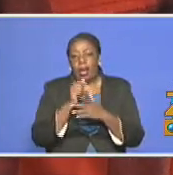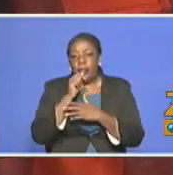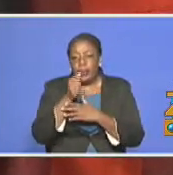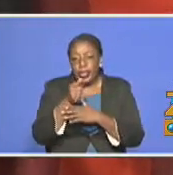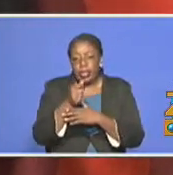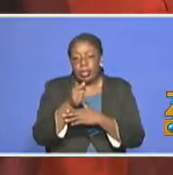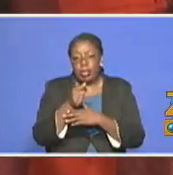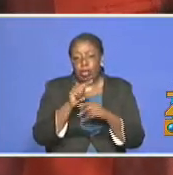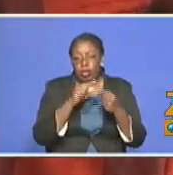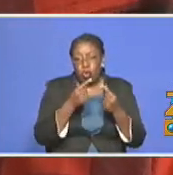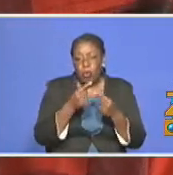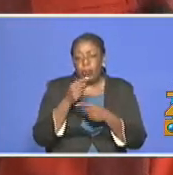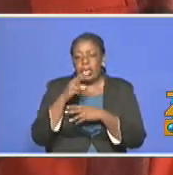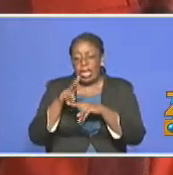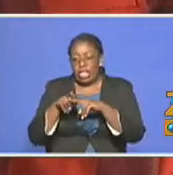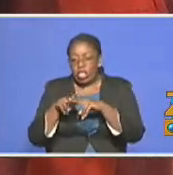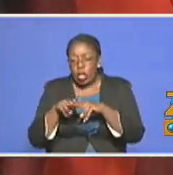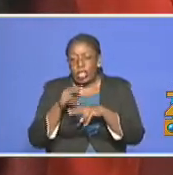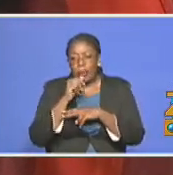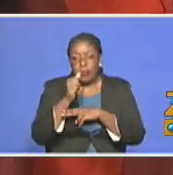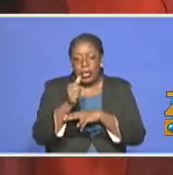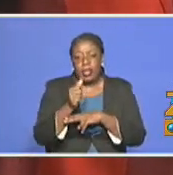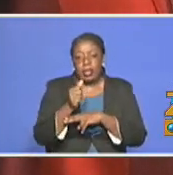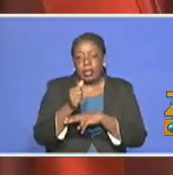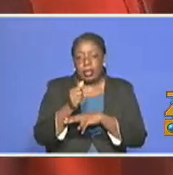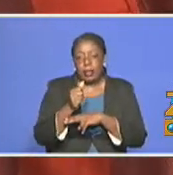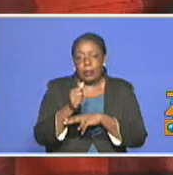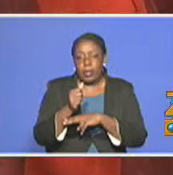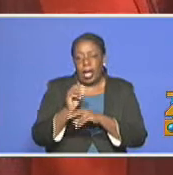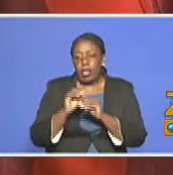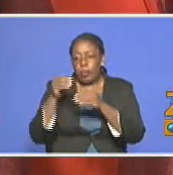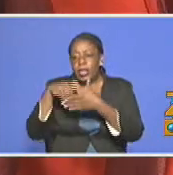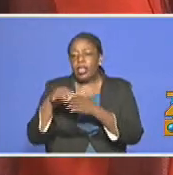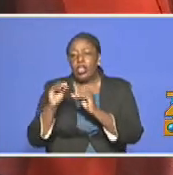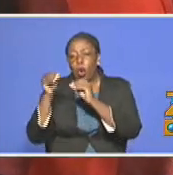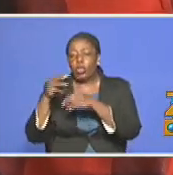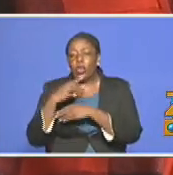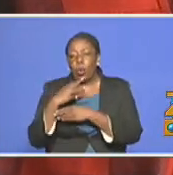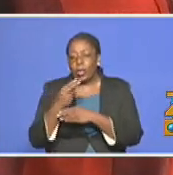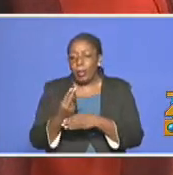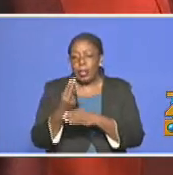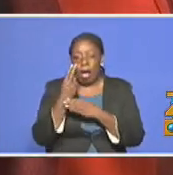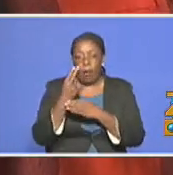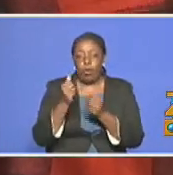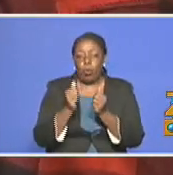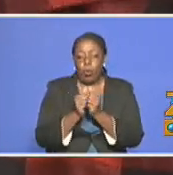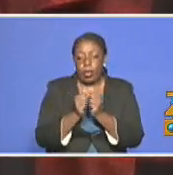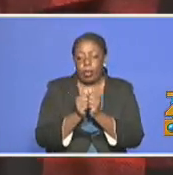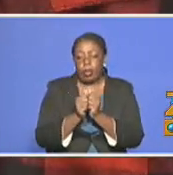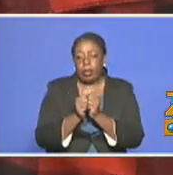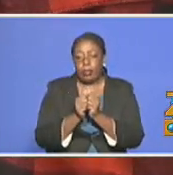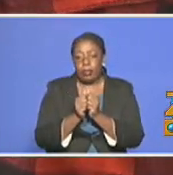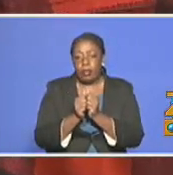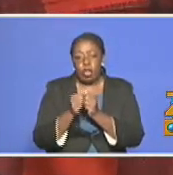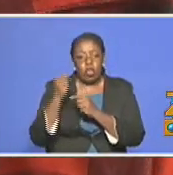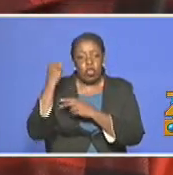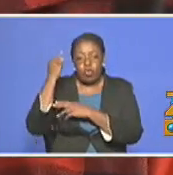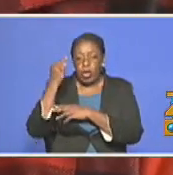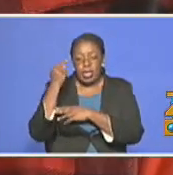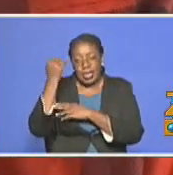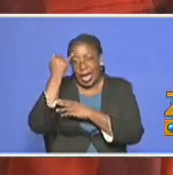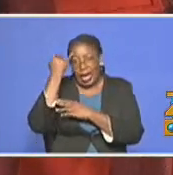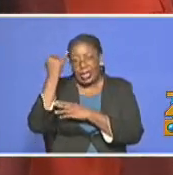then it could be salted peanuts because we could water them with ocean water. Like, just coming up with massively crazier and